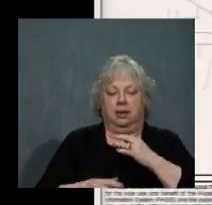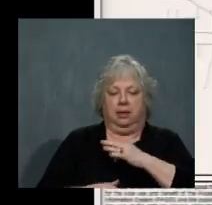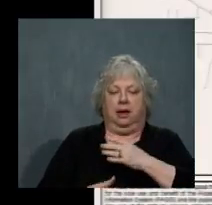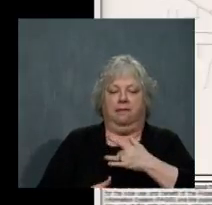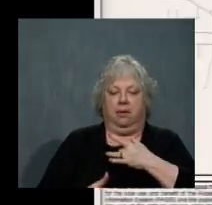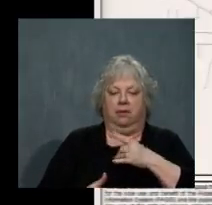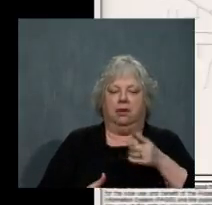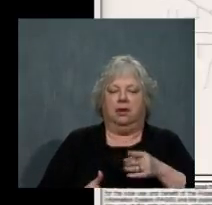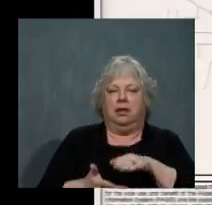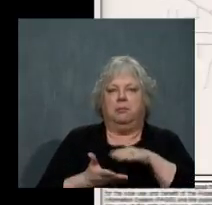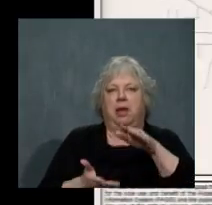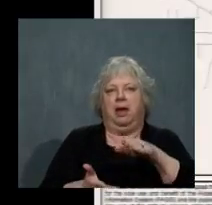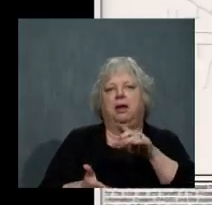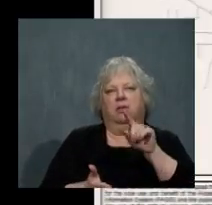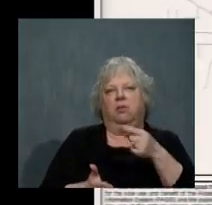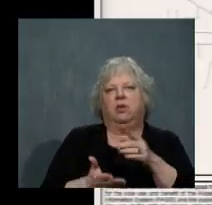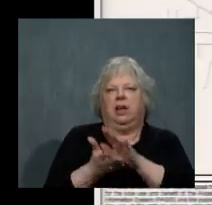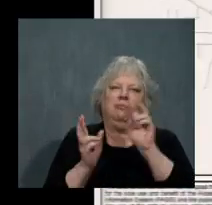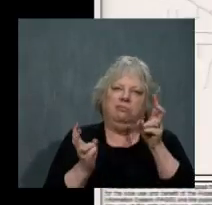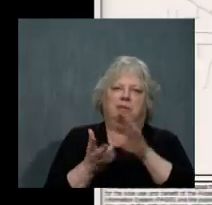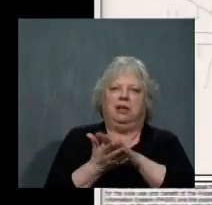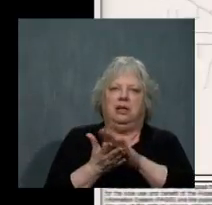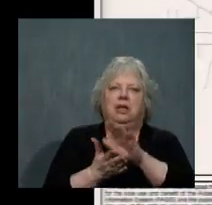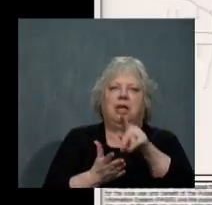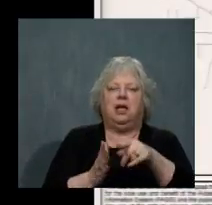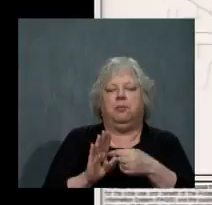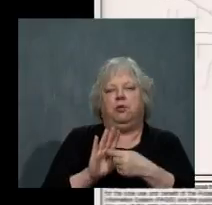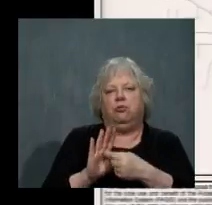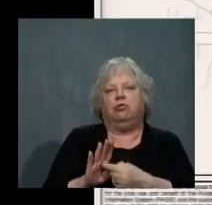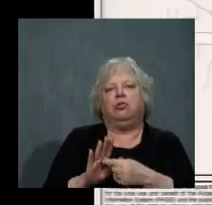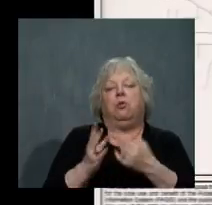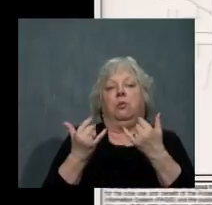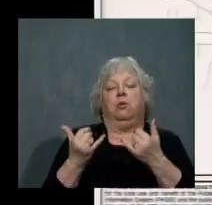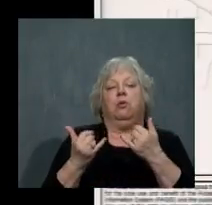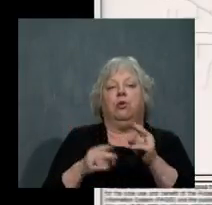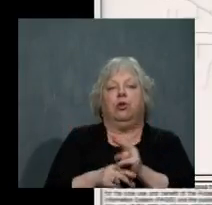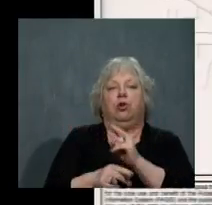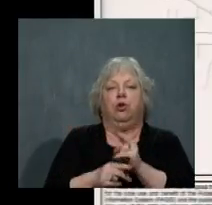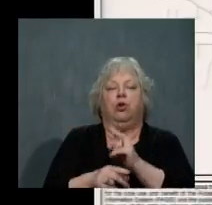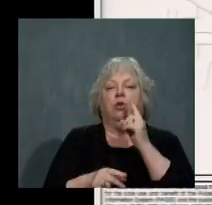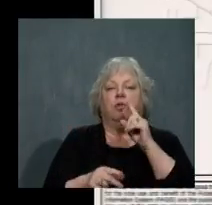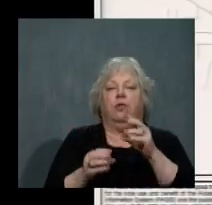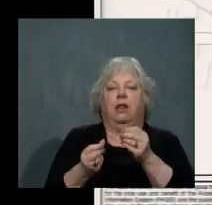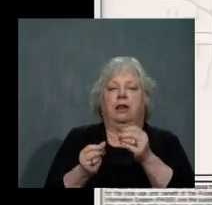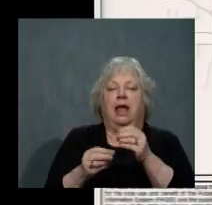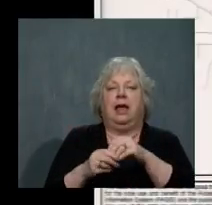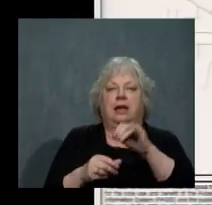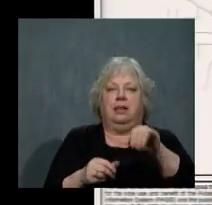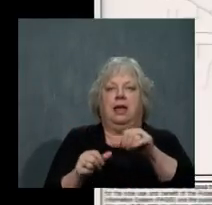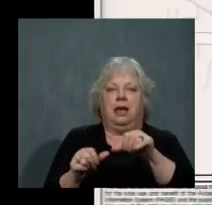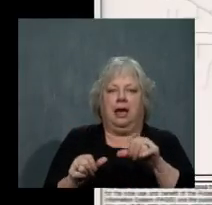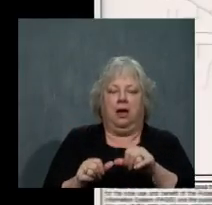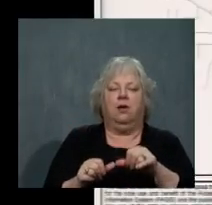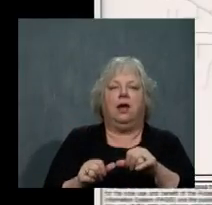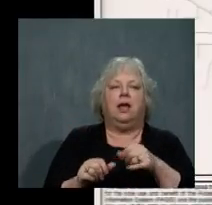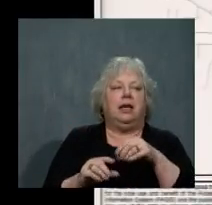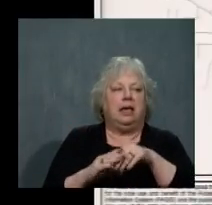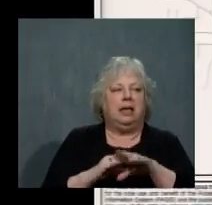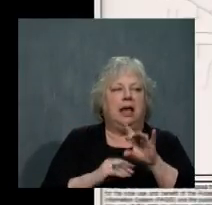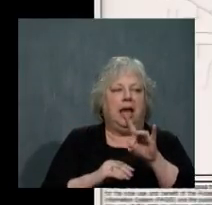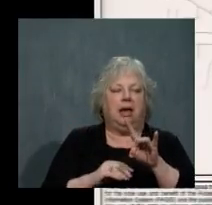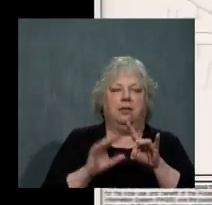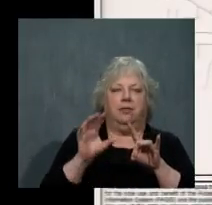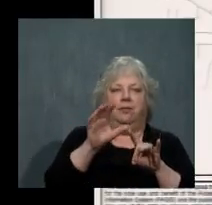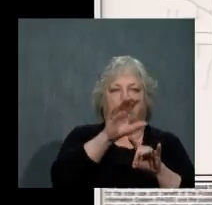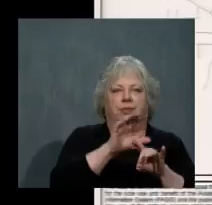just a cleanup to more accurately reflect the current land use of the area for those areas, which are 8 proposed. 1